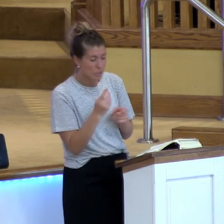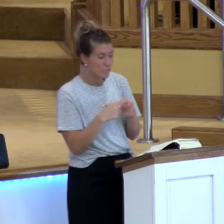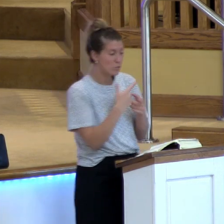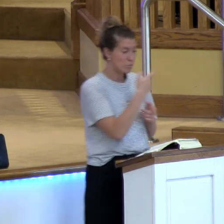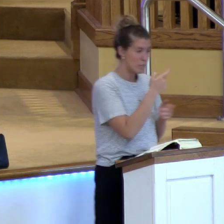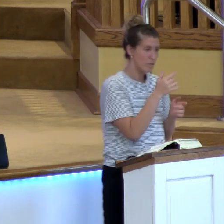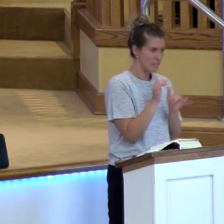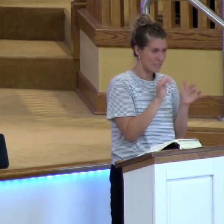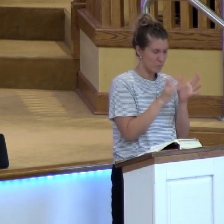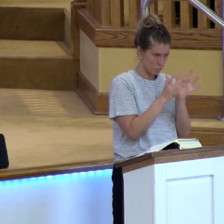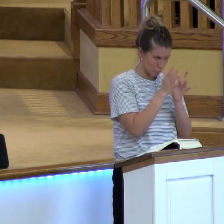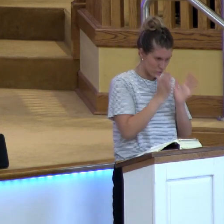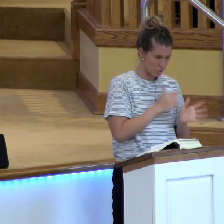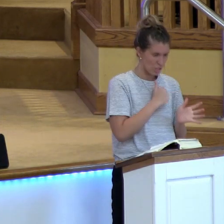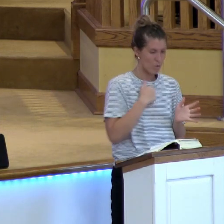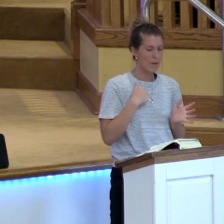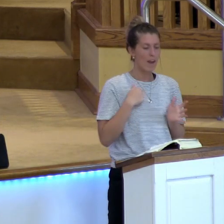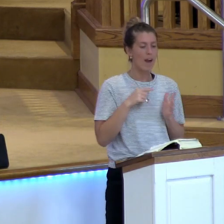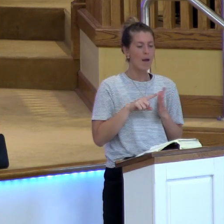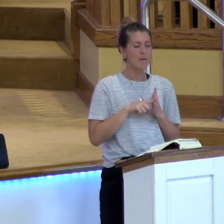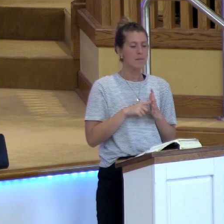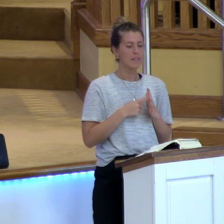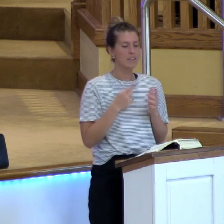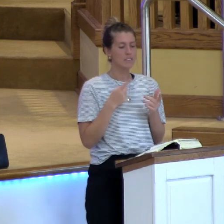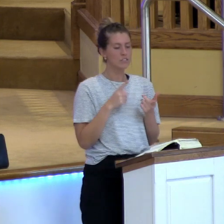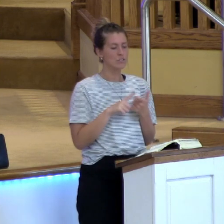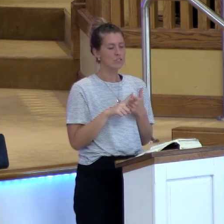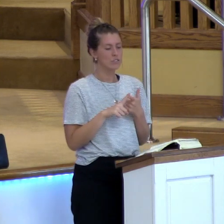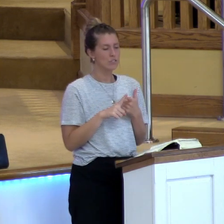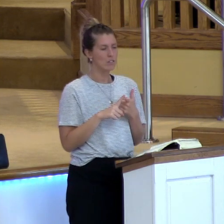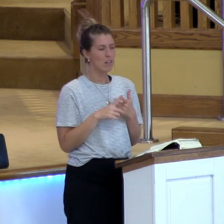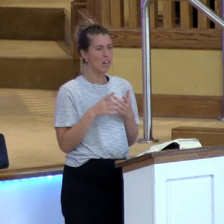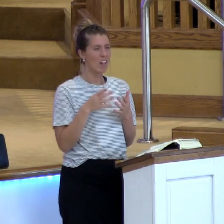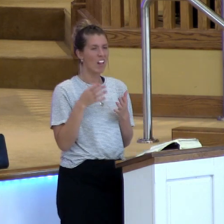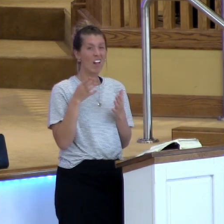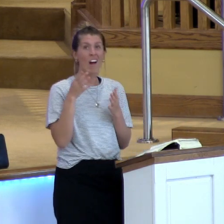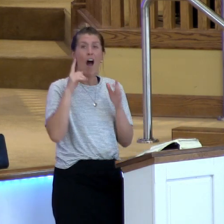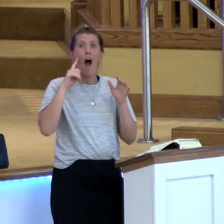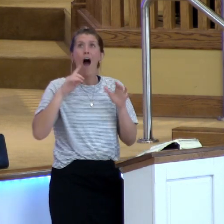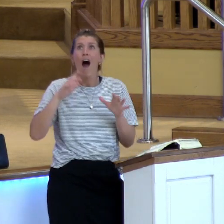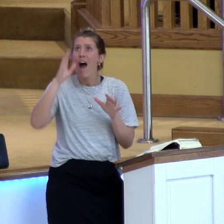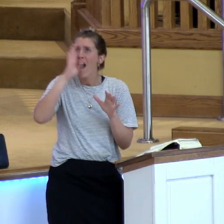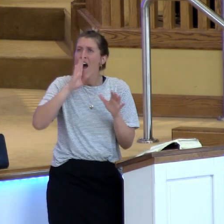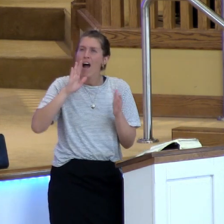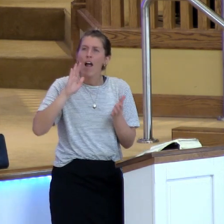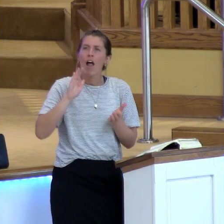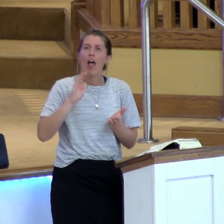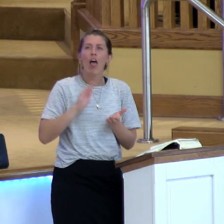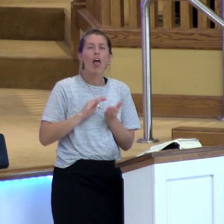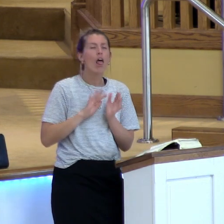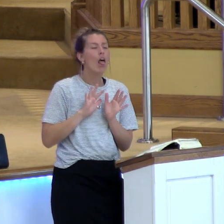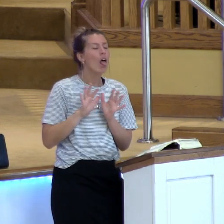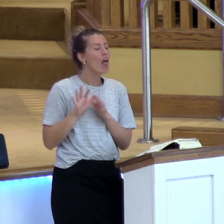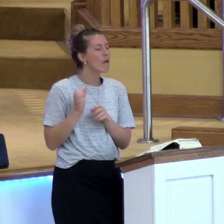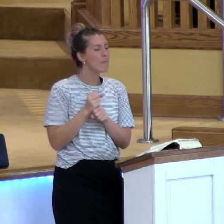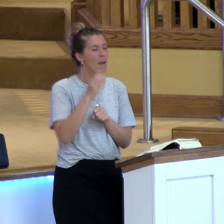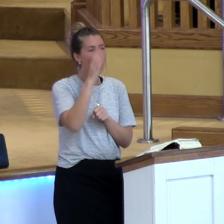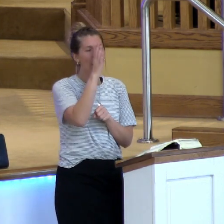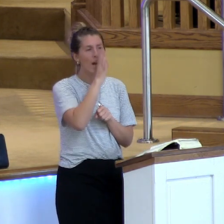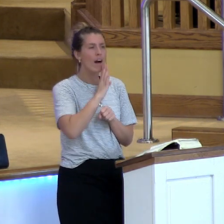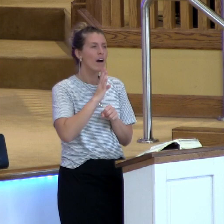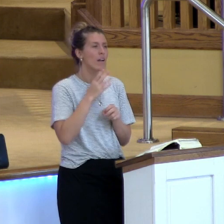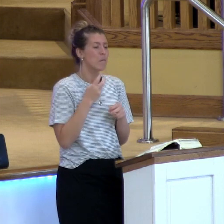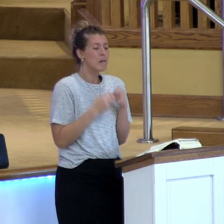lives, we begin to get disenamored with God. We lose our awe of him, and we begin to make God almost a scapegoat